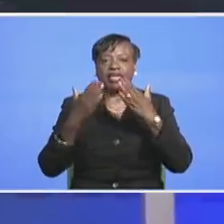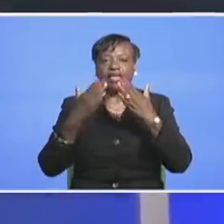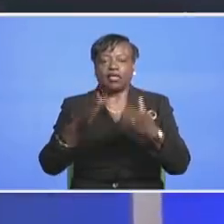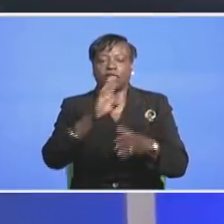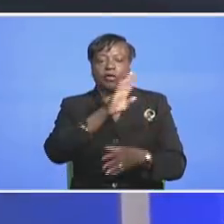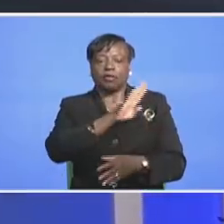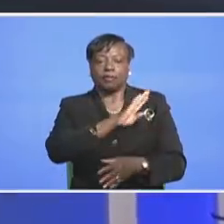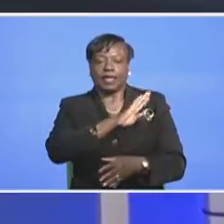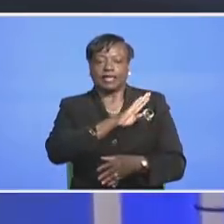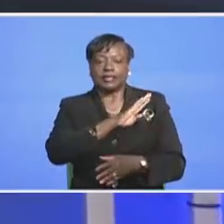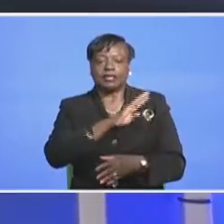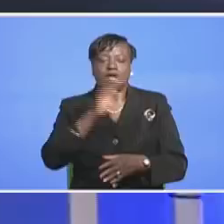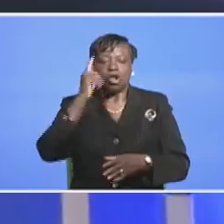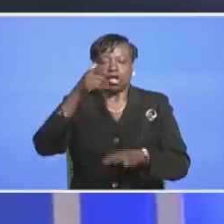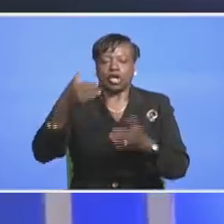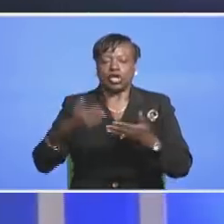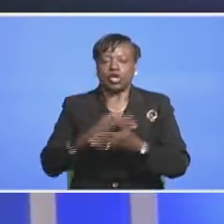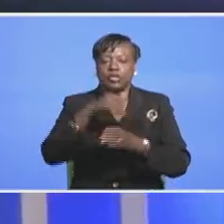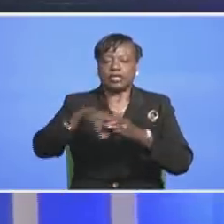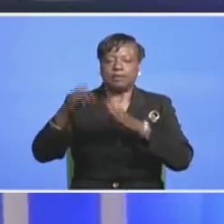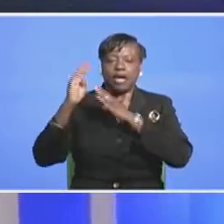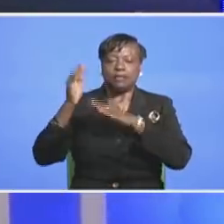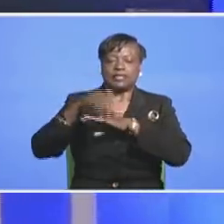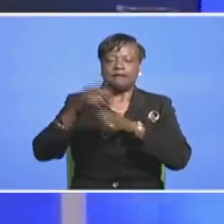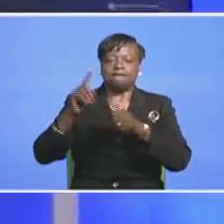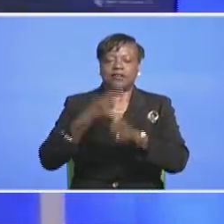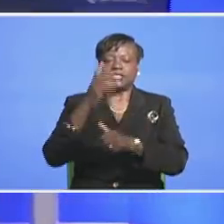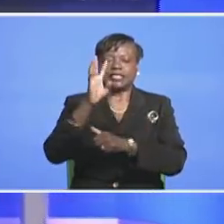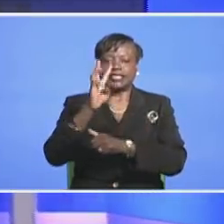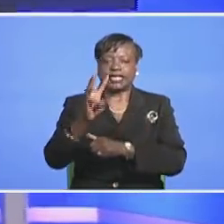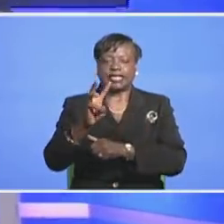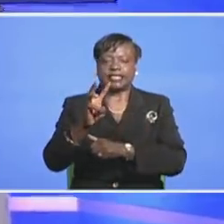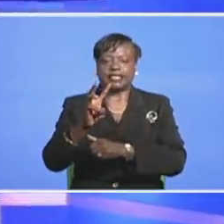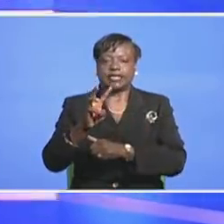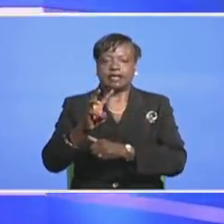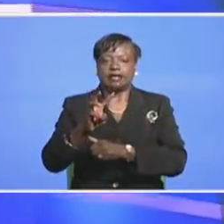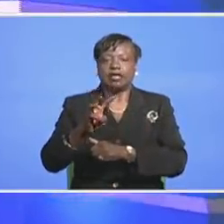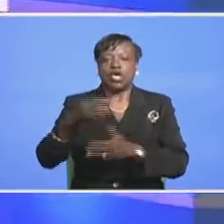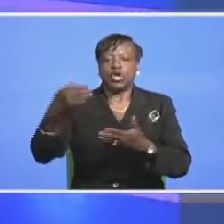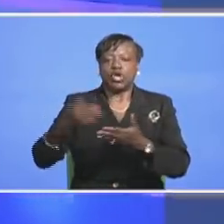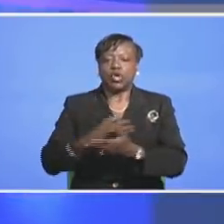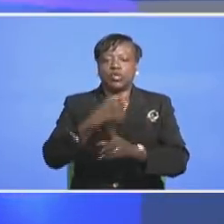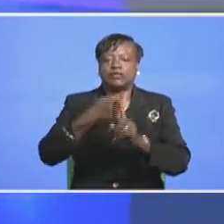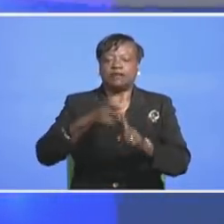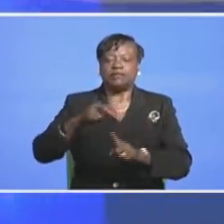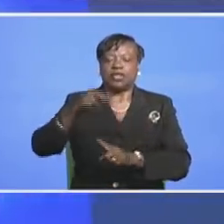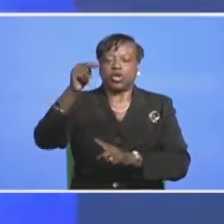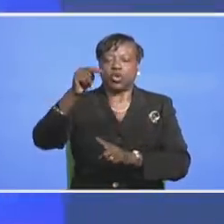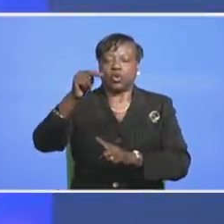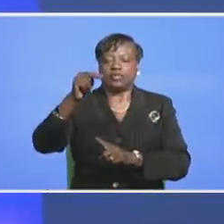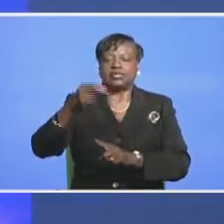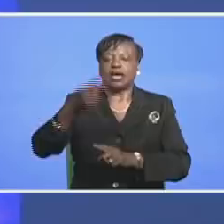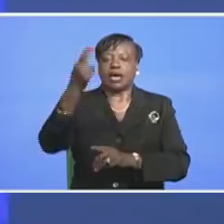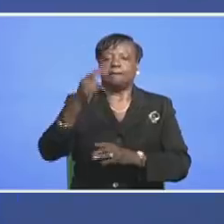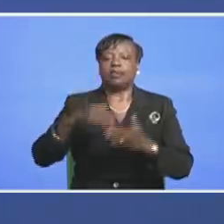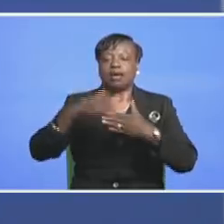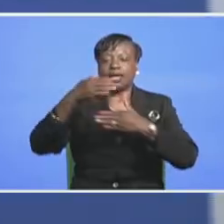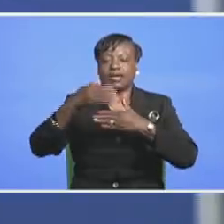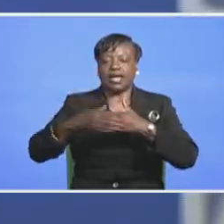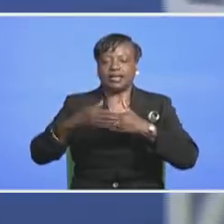Basil, and that's a look at news in the Bahamas tonight, first at 6. But don't go anywhere. News from the north is up next.